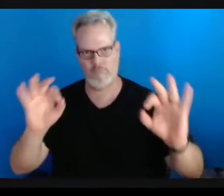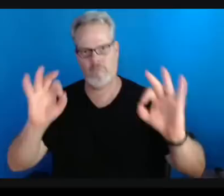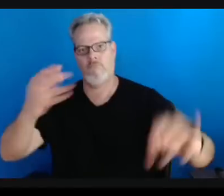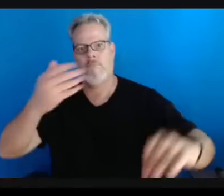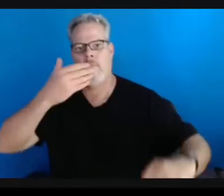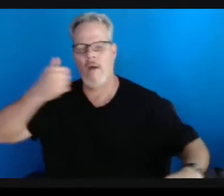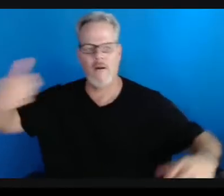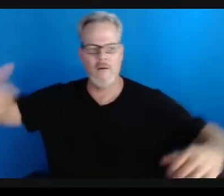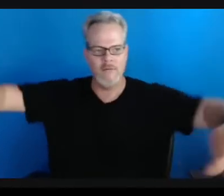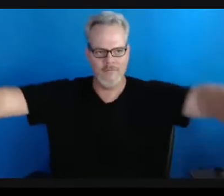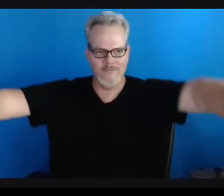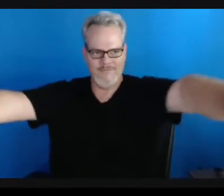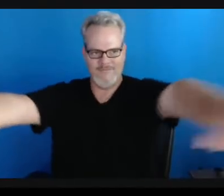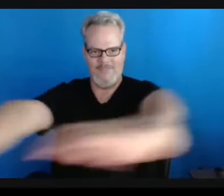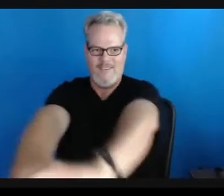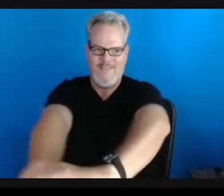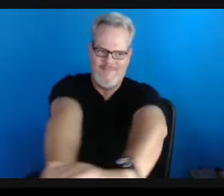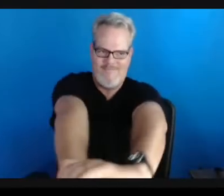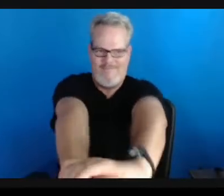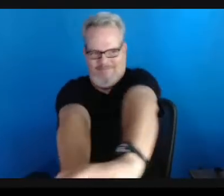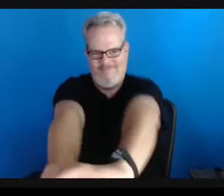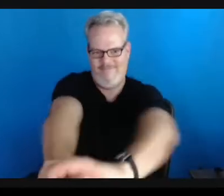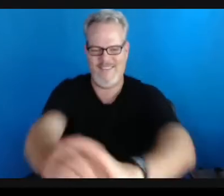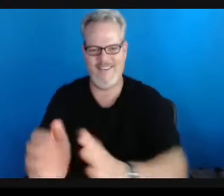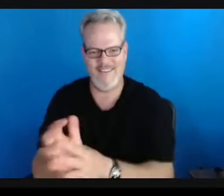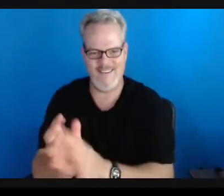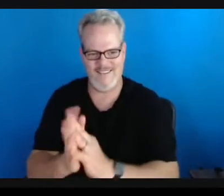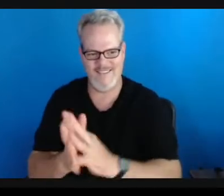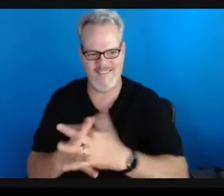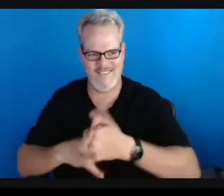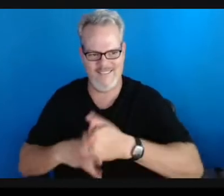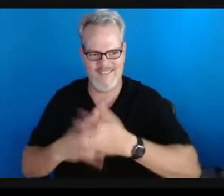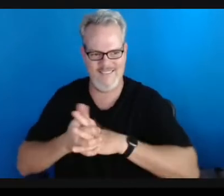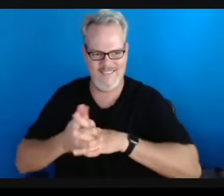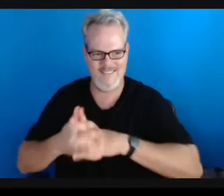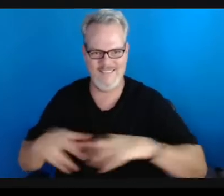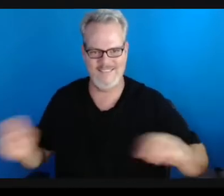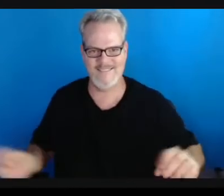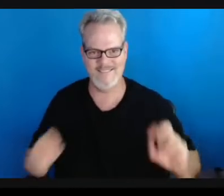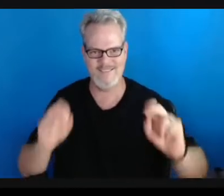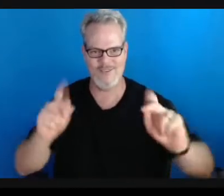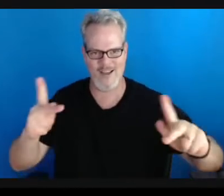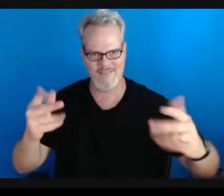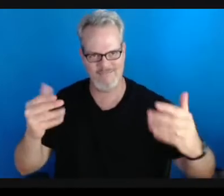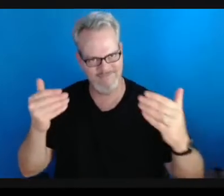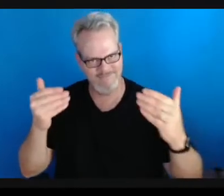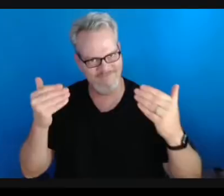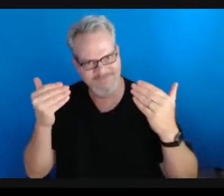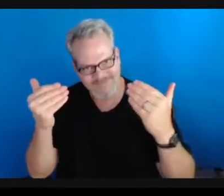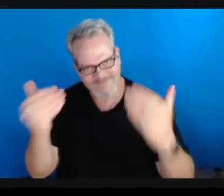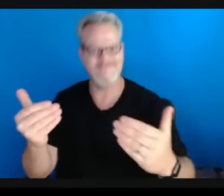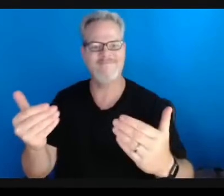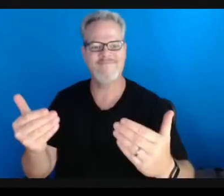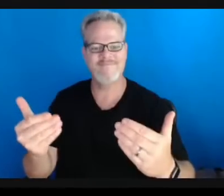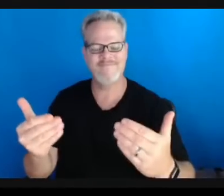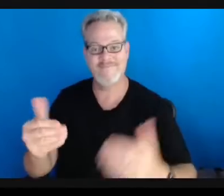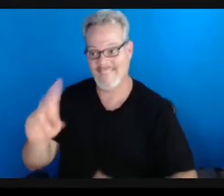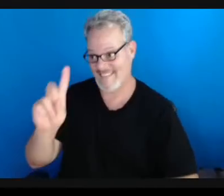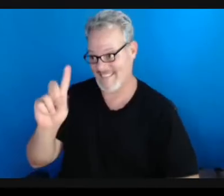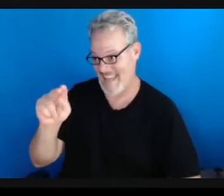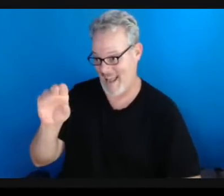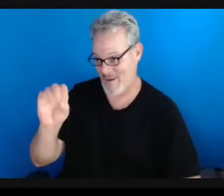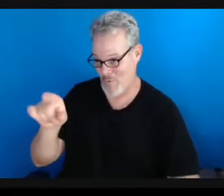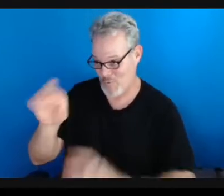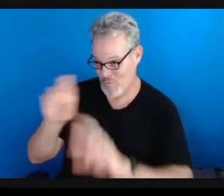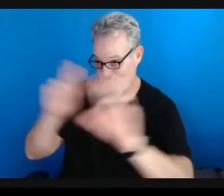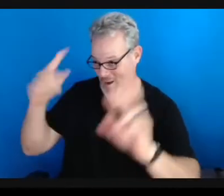this up there. All right. You sticking around? You can take a break? Yeah, I'm here. All right. Let's do this. Dano, are you ready for